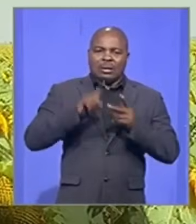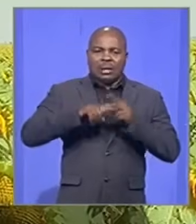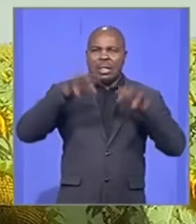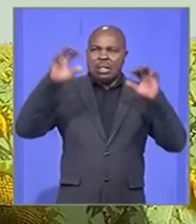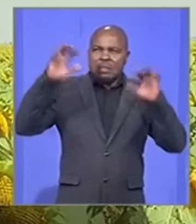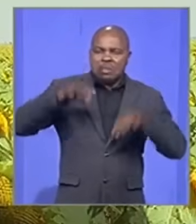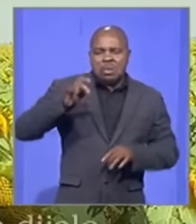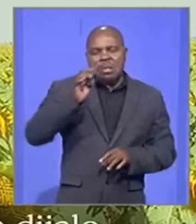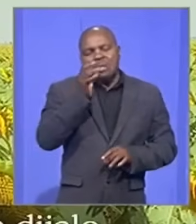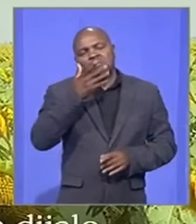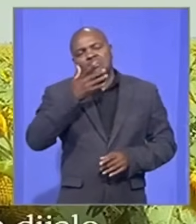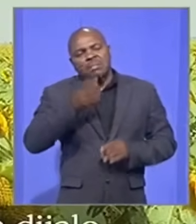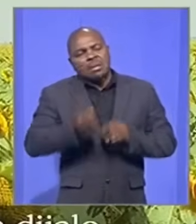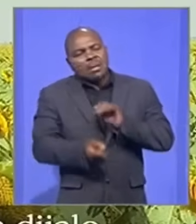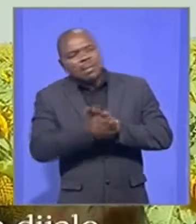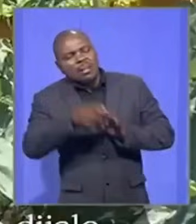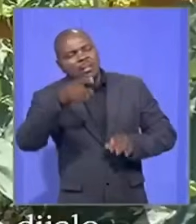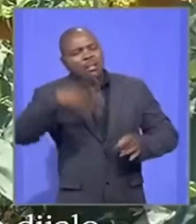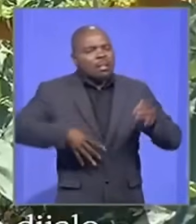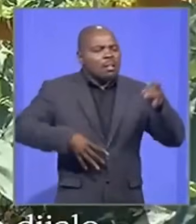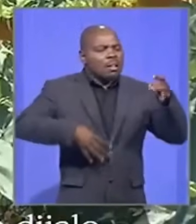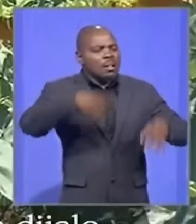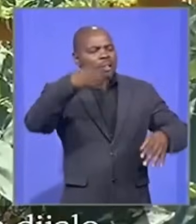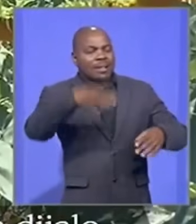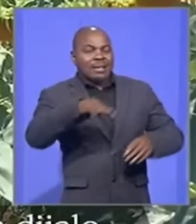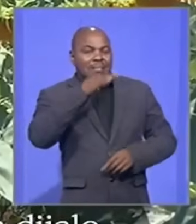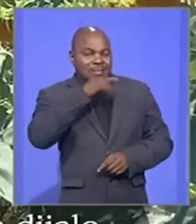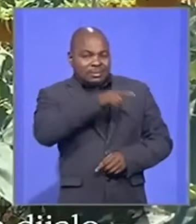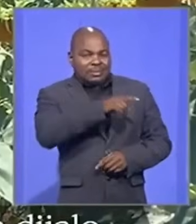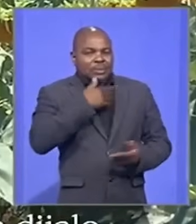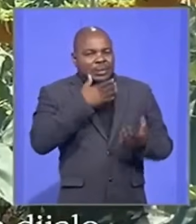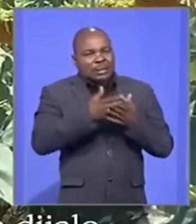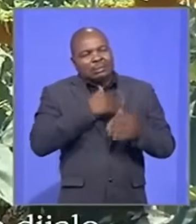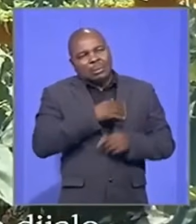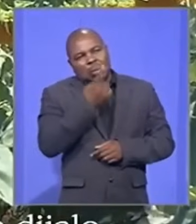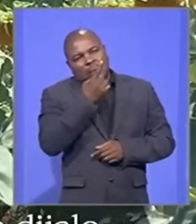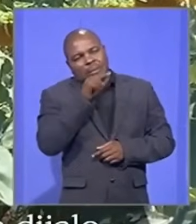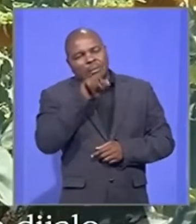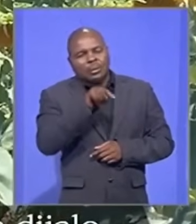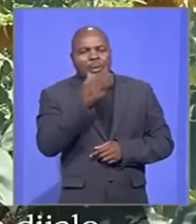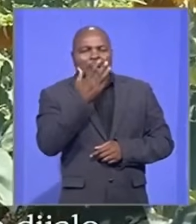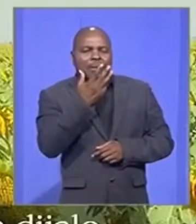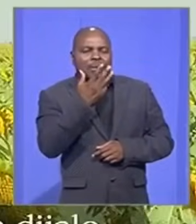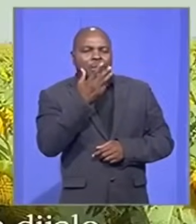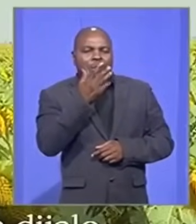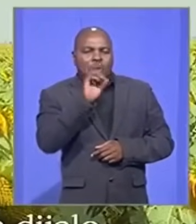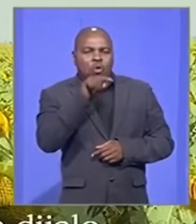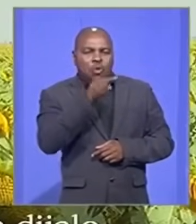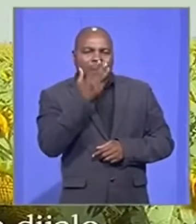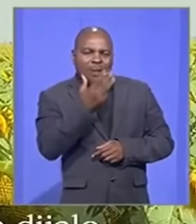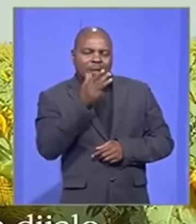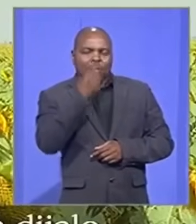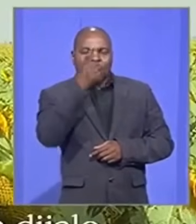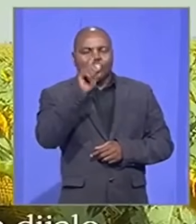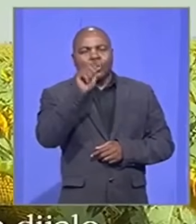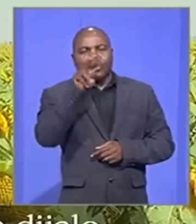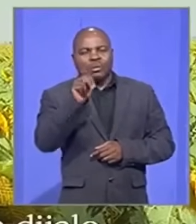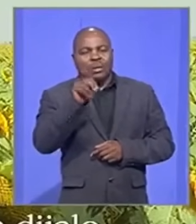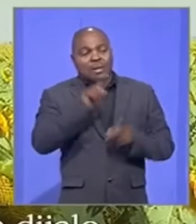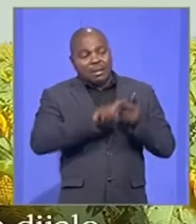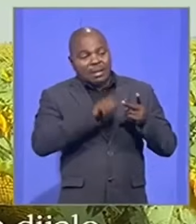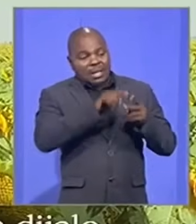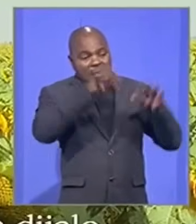tla ka dibata motho ka itlhela o robile 1 ton 0.9 ha pula ena sentle mo areeng le yone